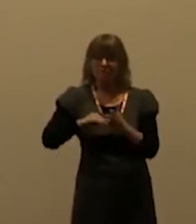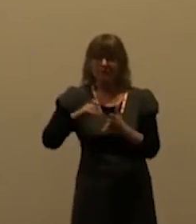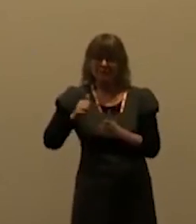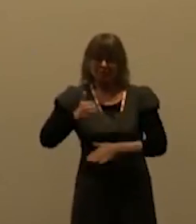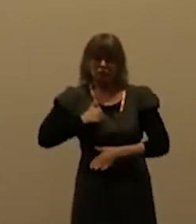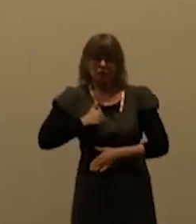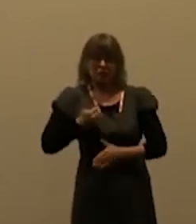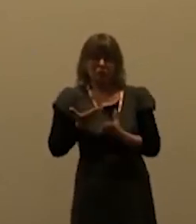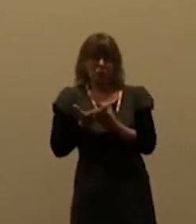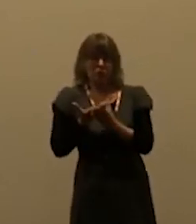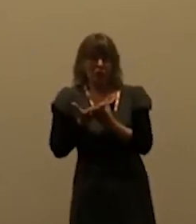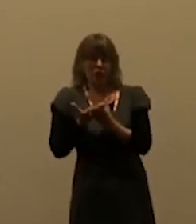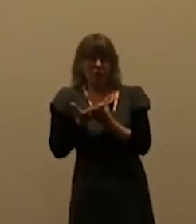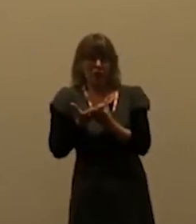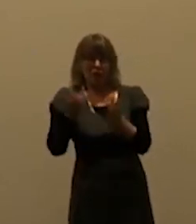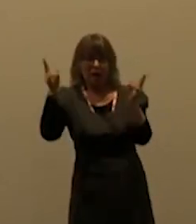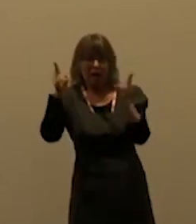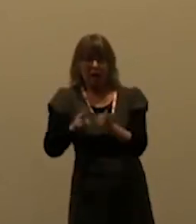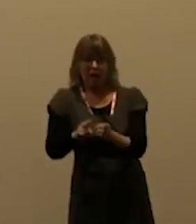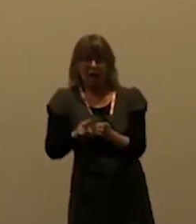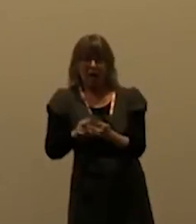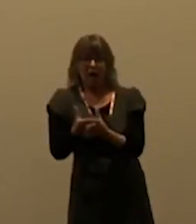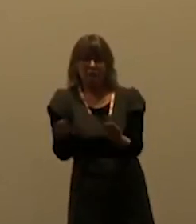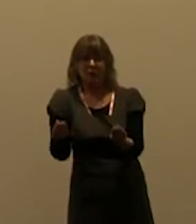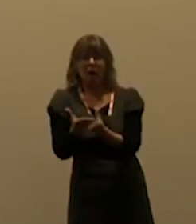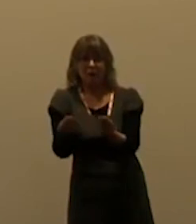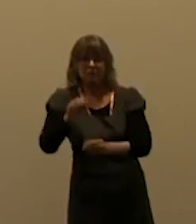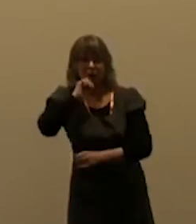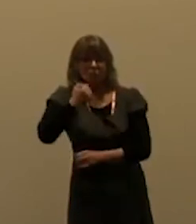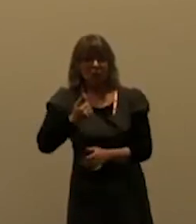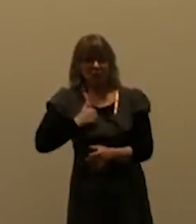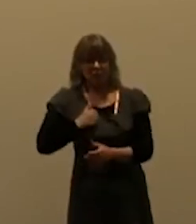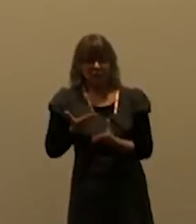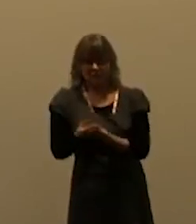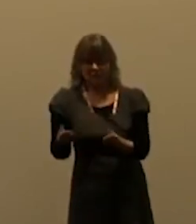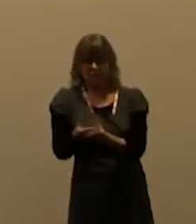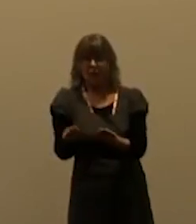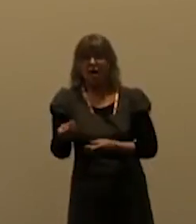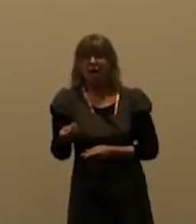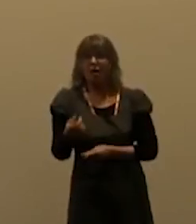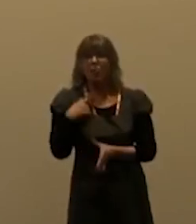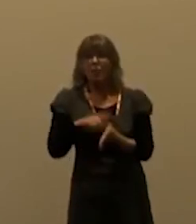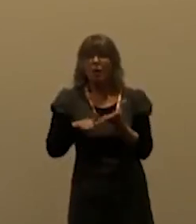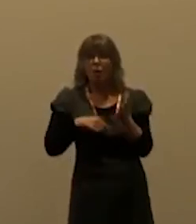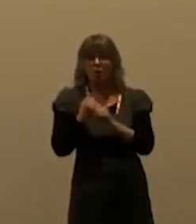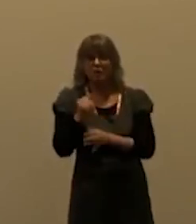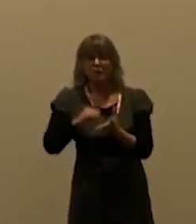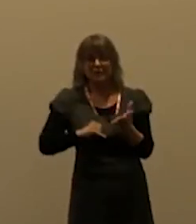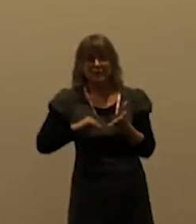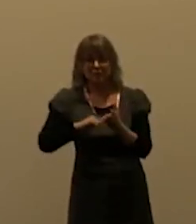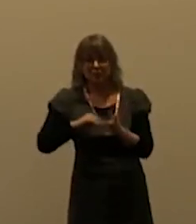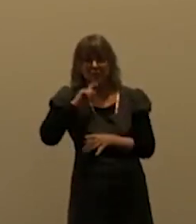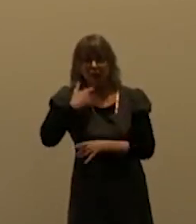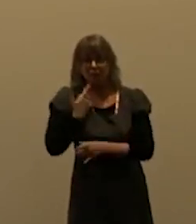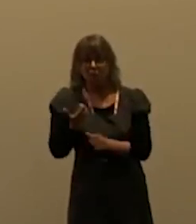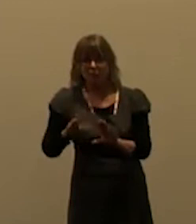expiring. The Azure AD and all that. So Azure AD is going to go. I think they pushed it back to, is it August, I think is the latest I read. So